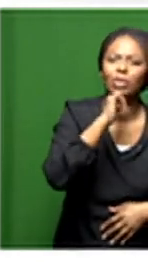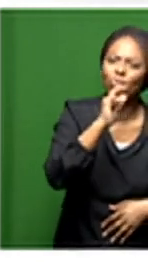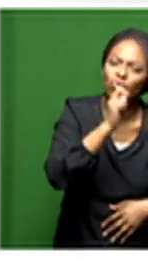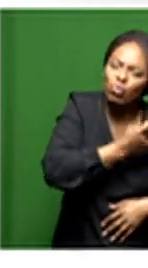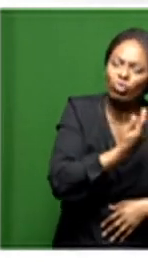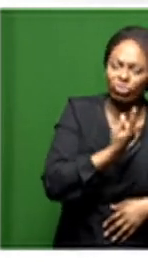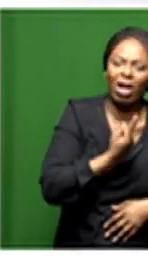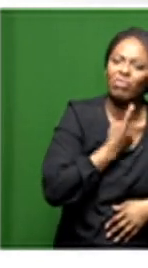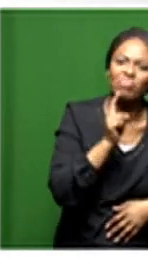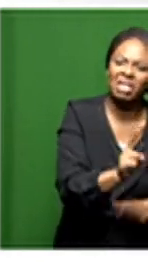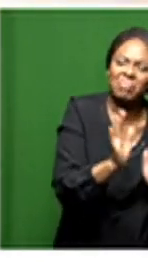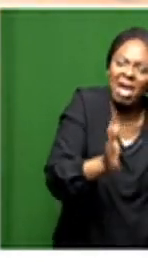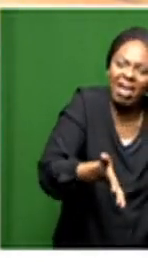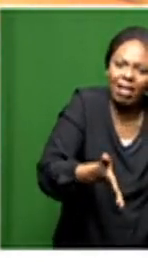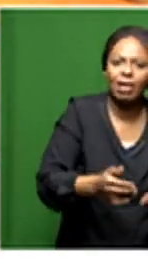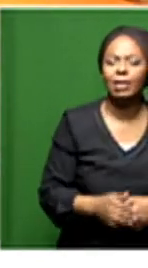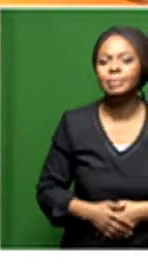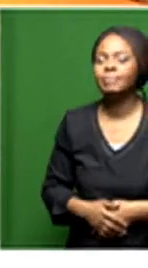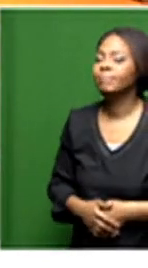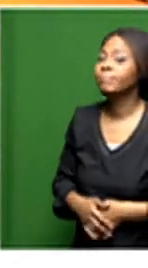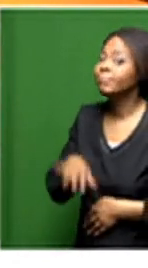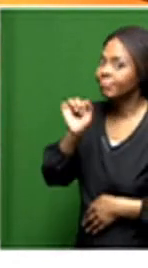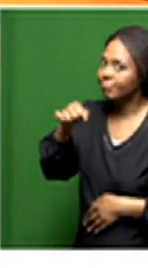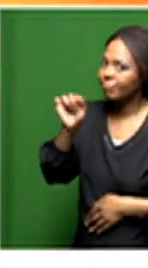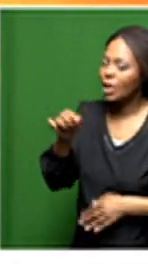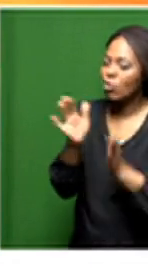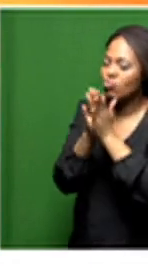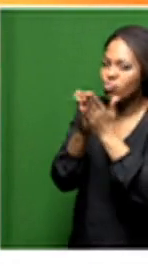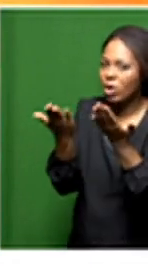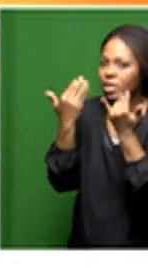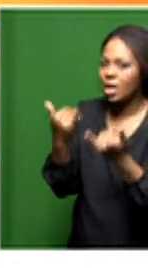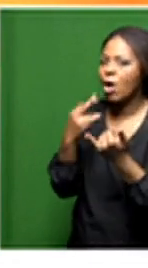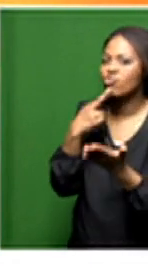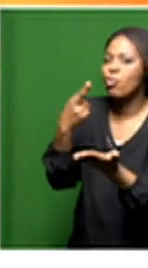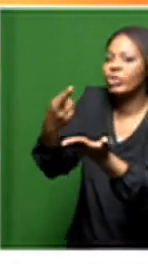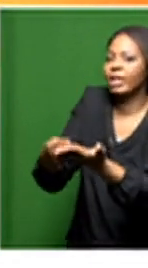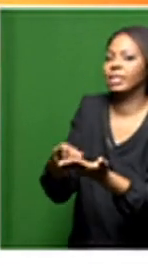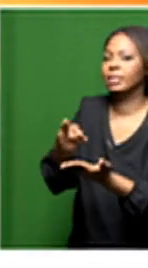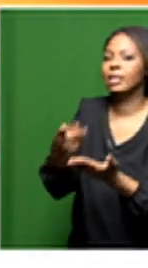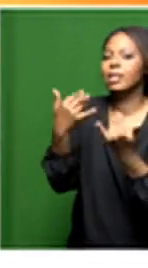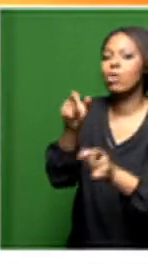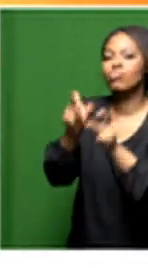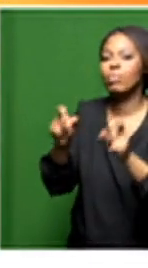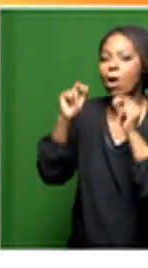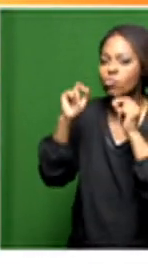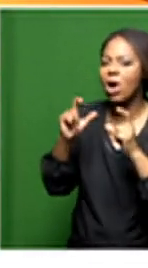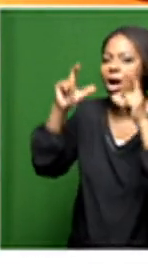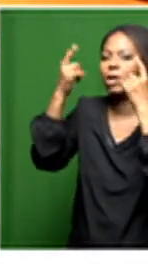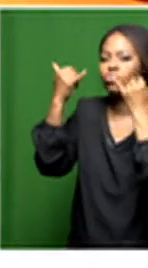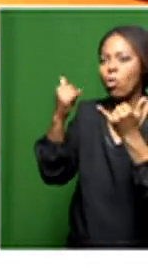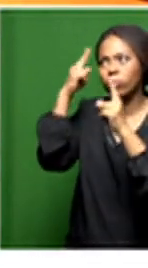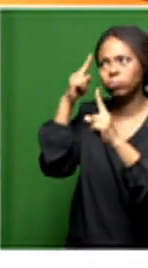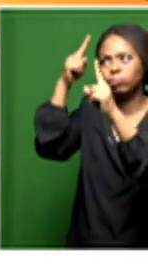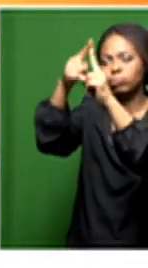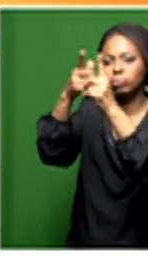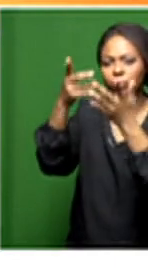do. And in the book, you also share some recommendations of people that have helped you awaken your authenticity, isn't it?